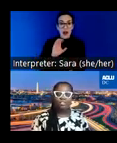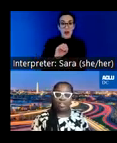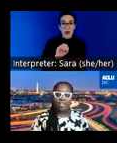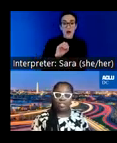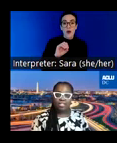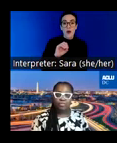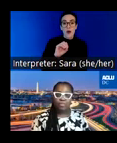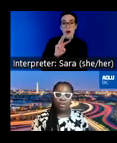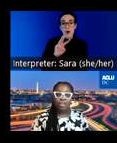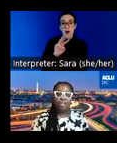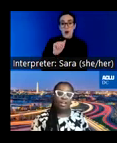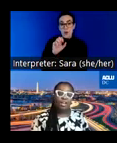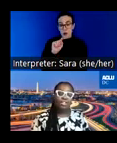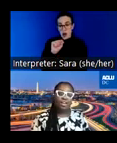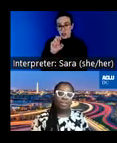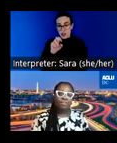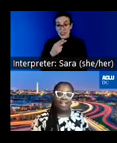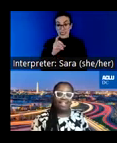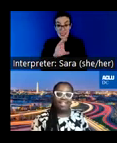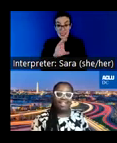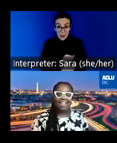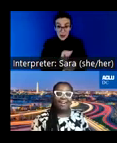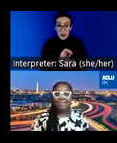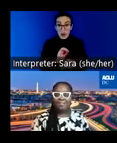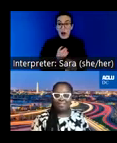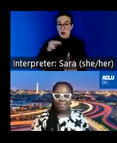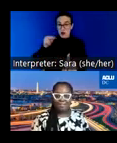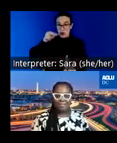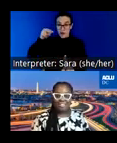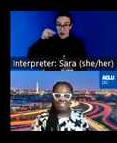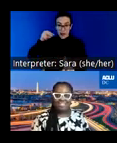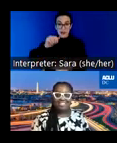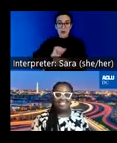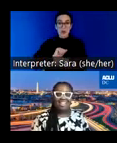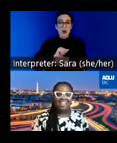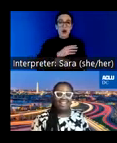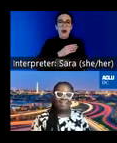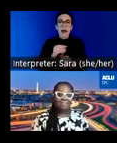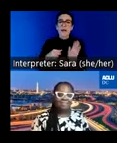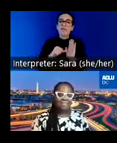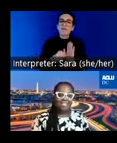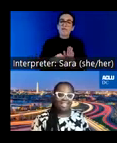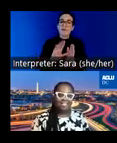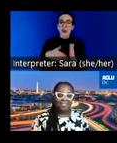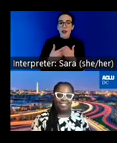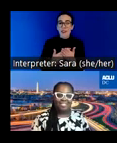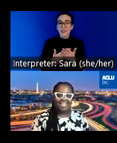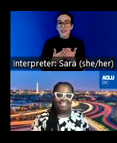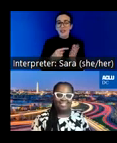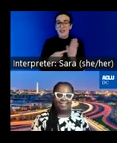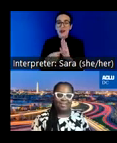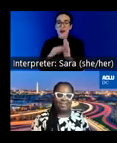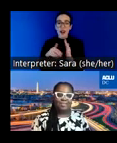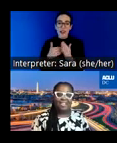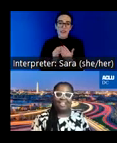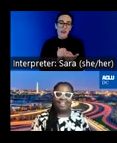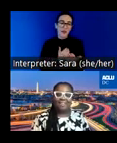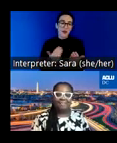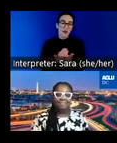our surveillance work, along with highlighting all the new employees that have joined the